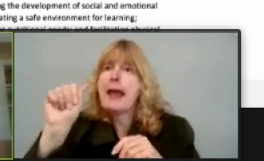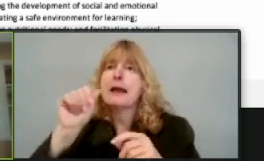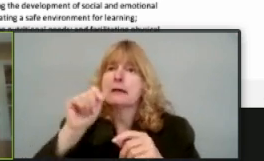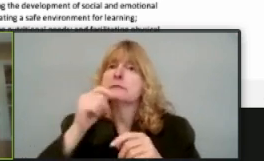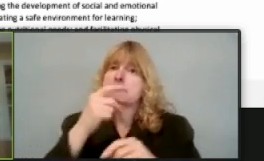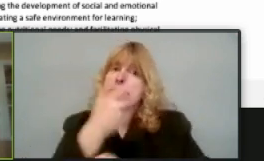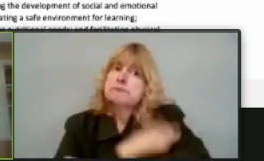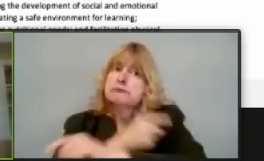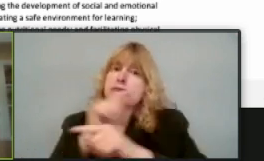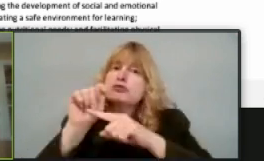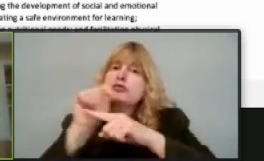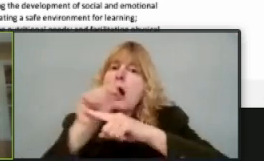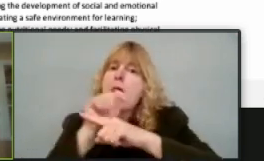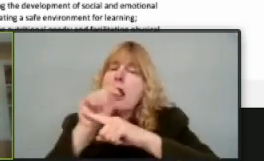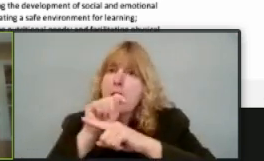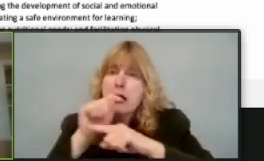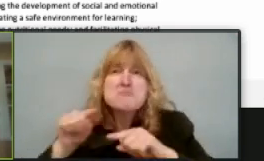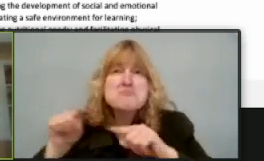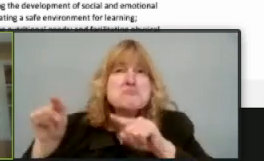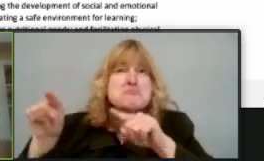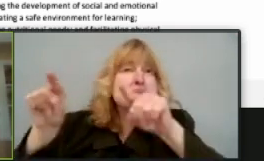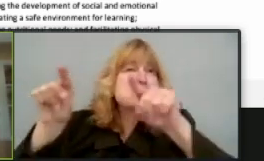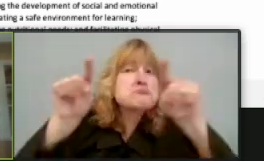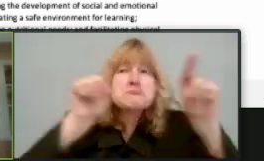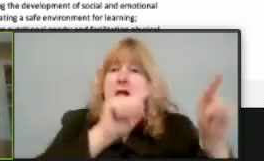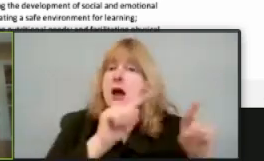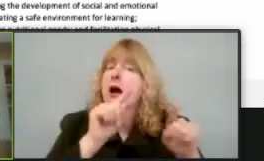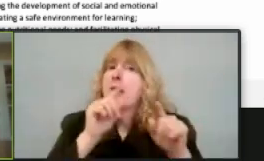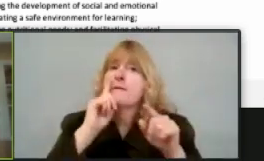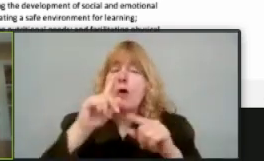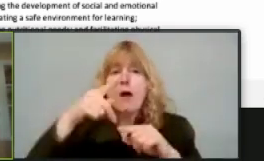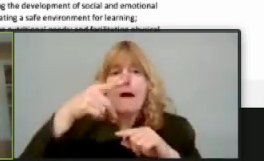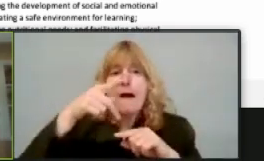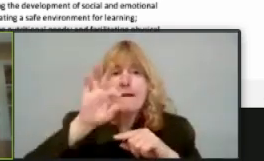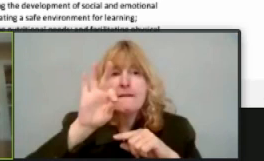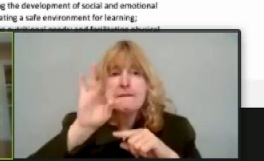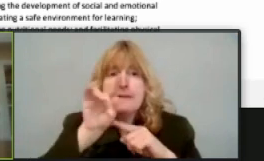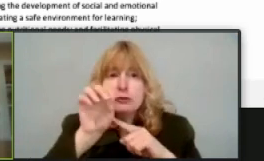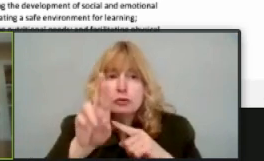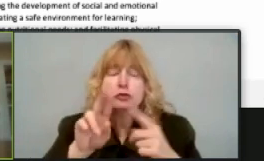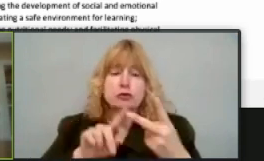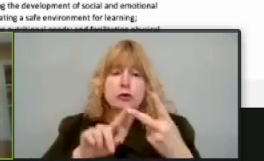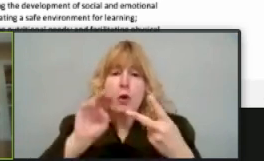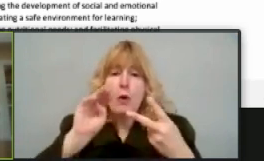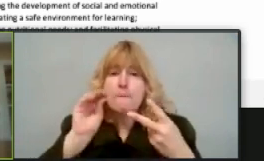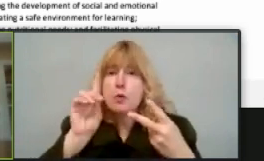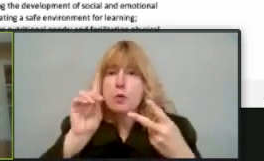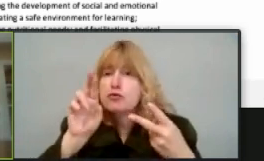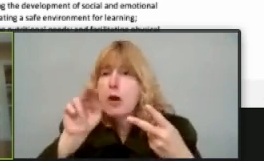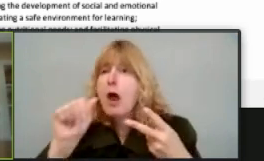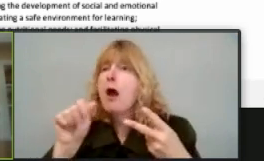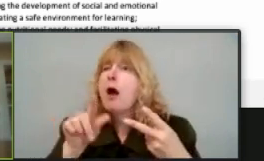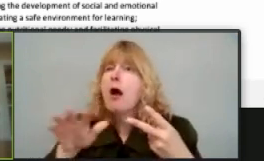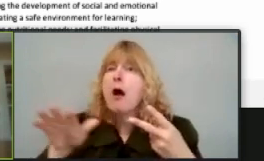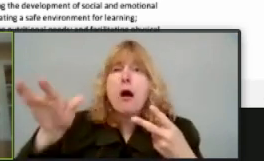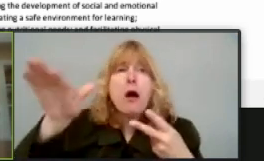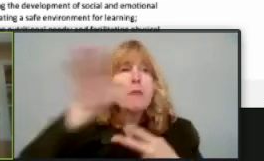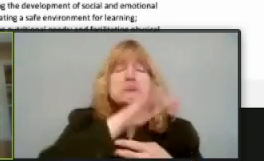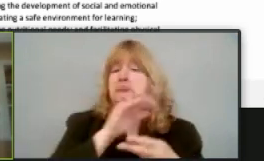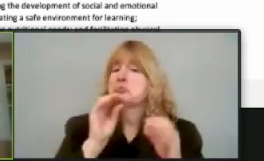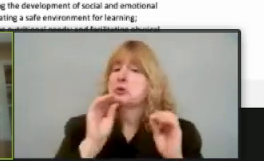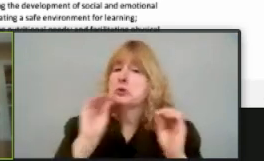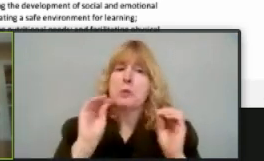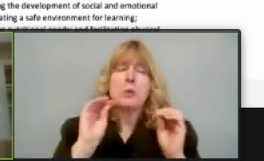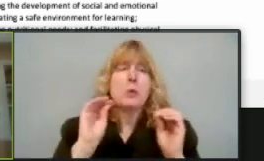Moderna vaccines, none have experienced severe adverse reaction. This is not